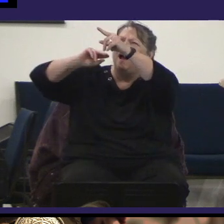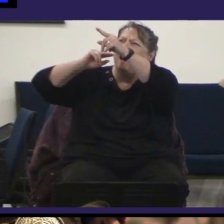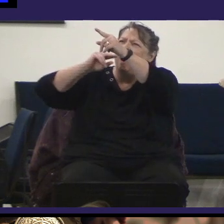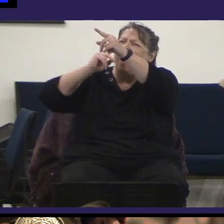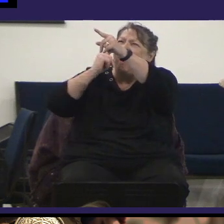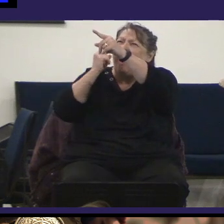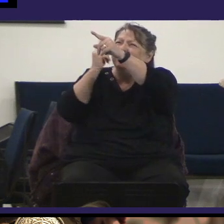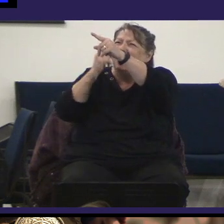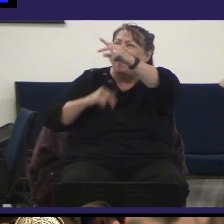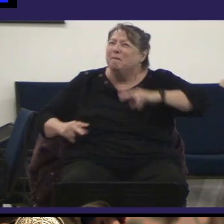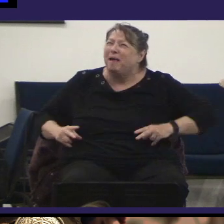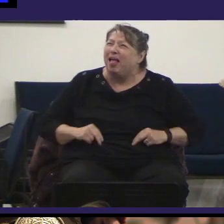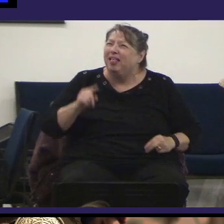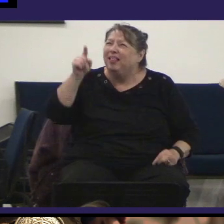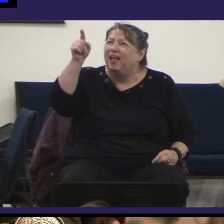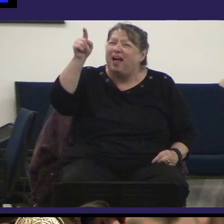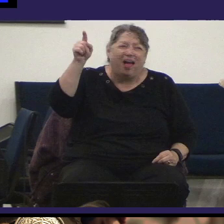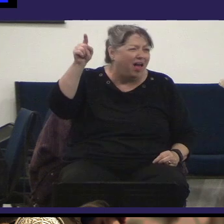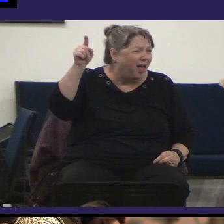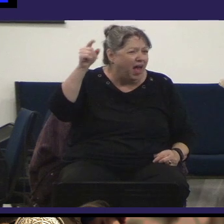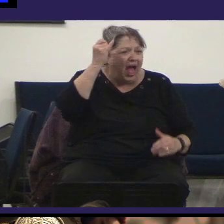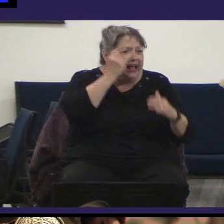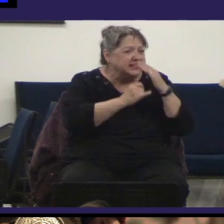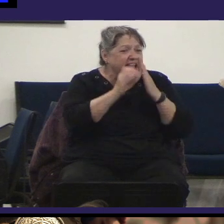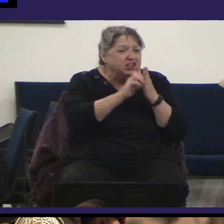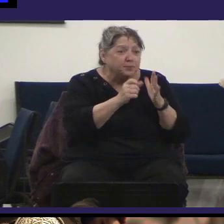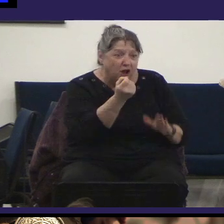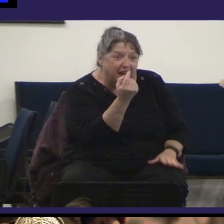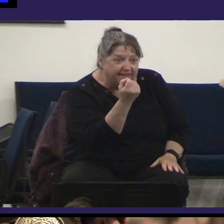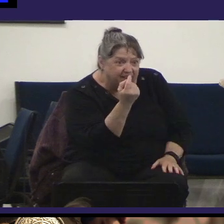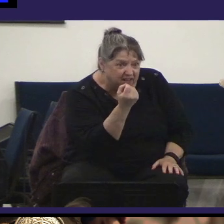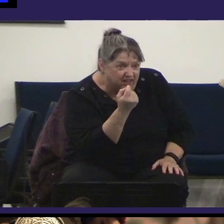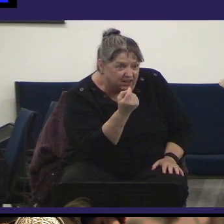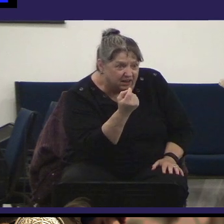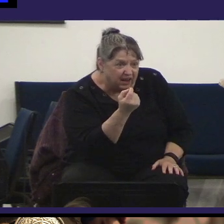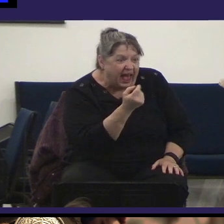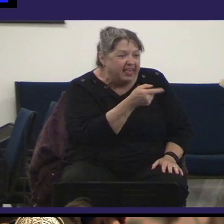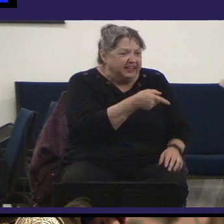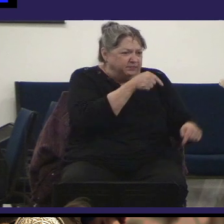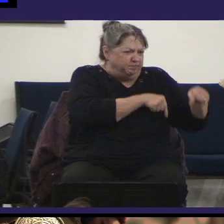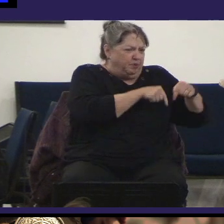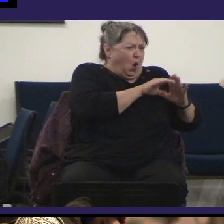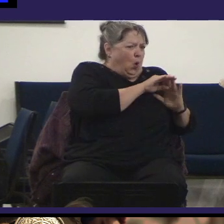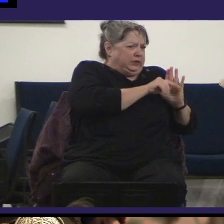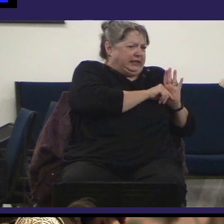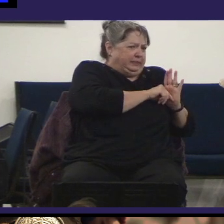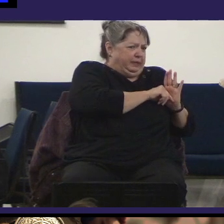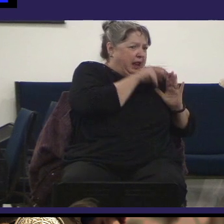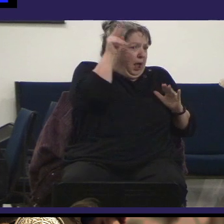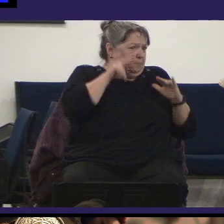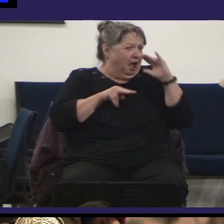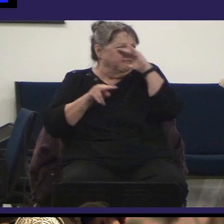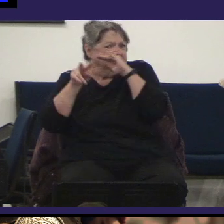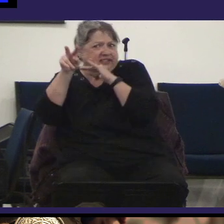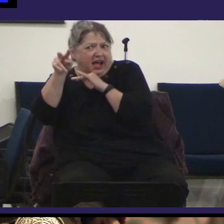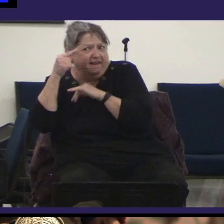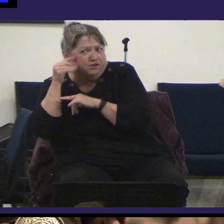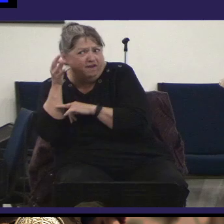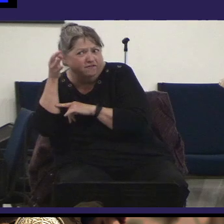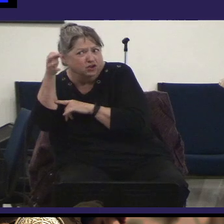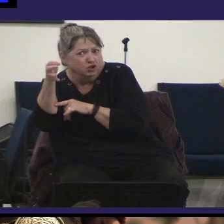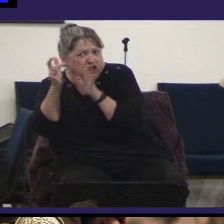of the Lord in Isaiah 11 in verse 5. Let me read to you this here. For we're told that the belt of